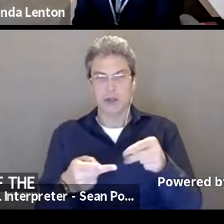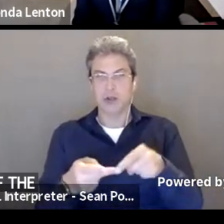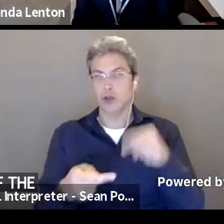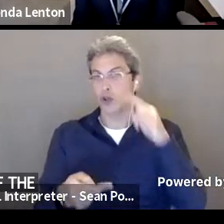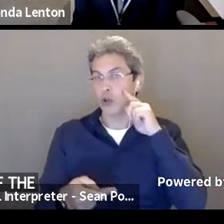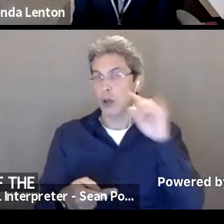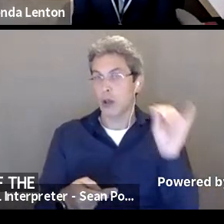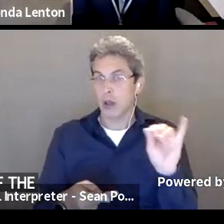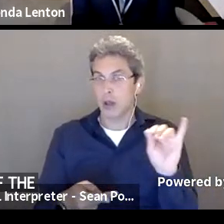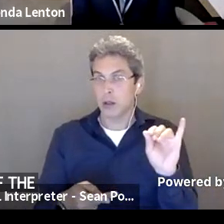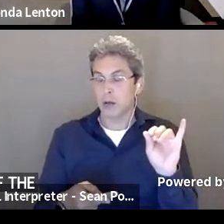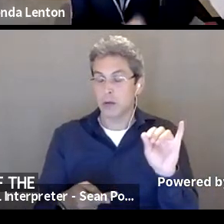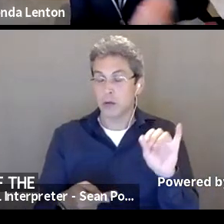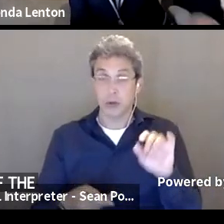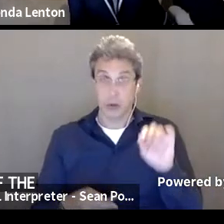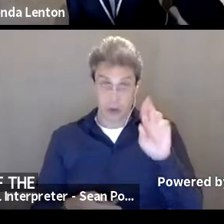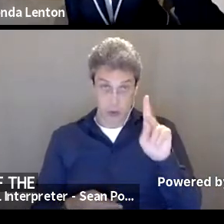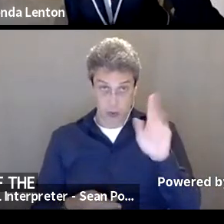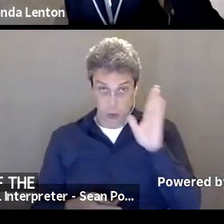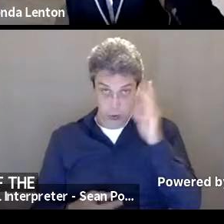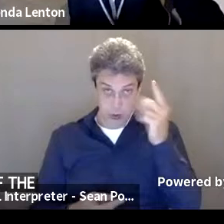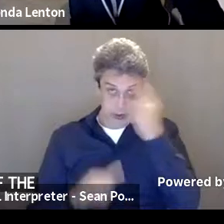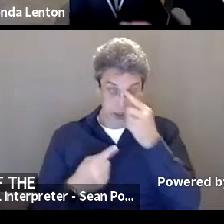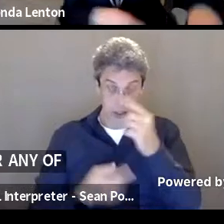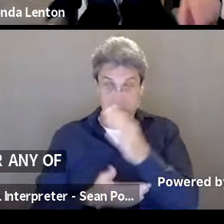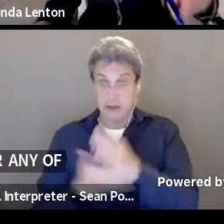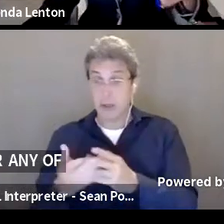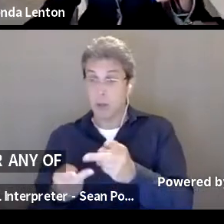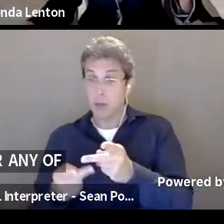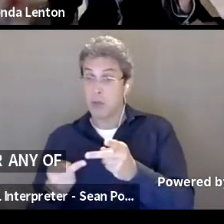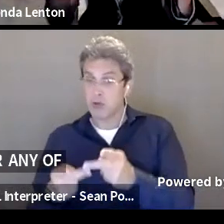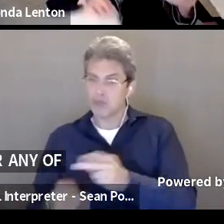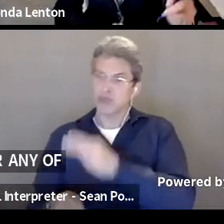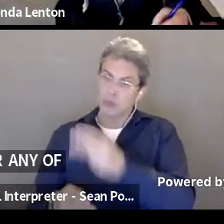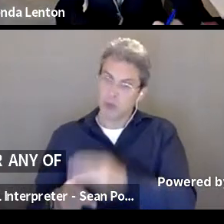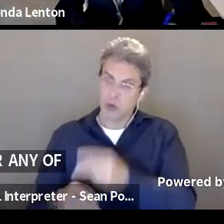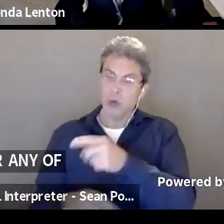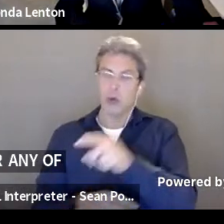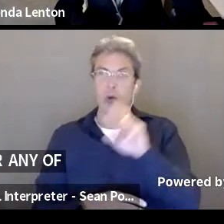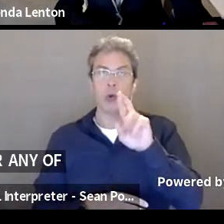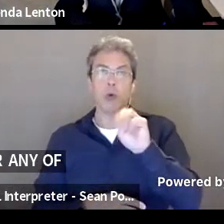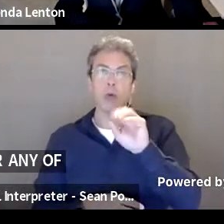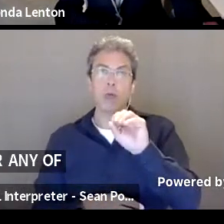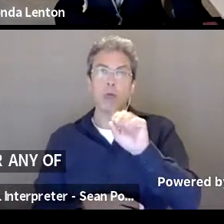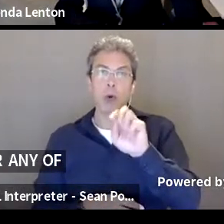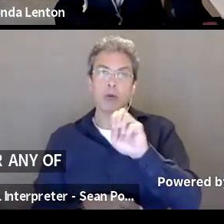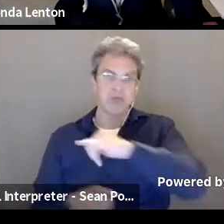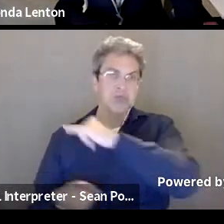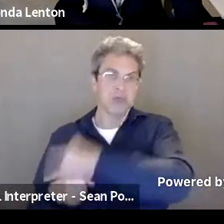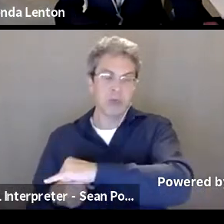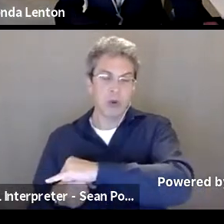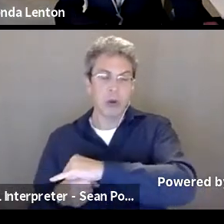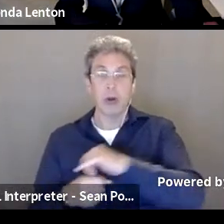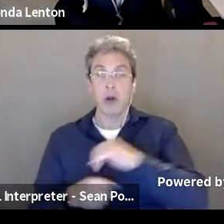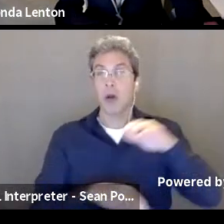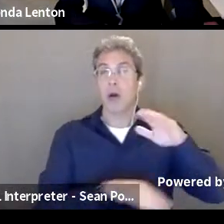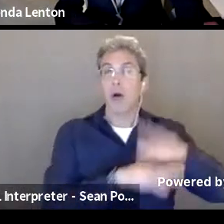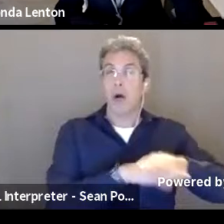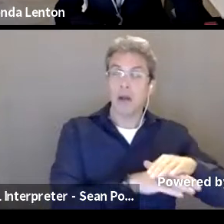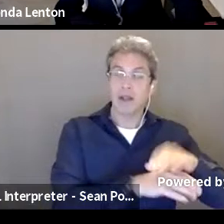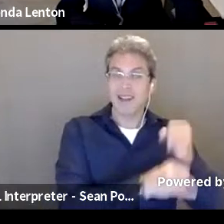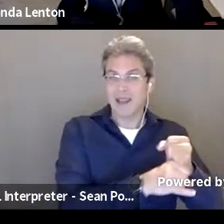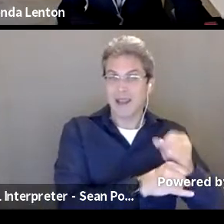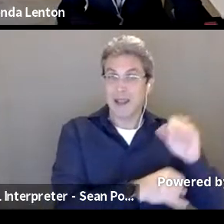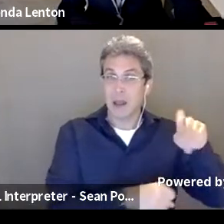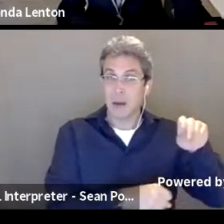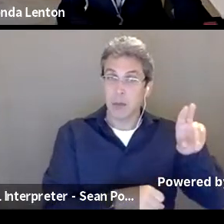following options: designating positions as remote, on campus, or hybrid, creating a comprehensive